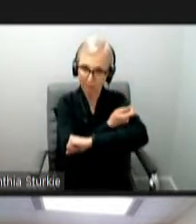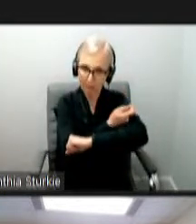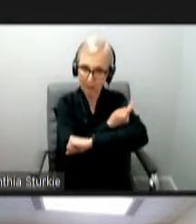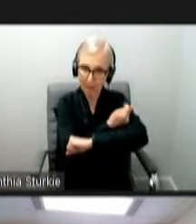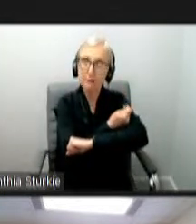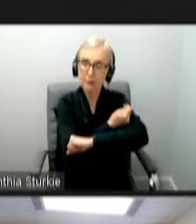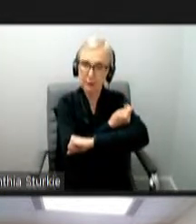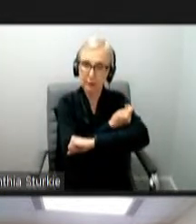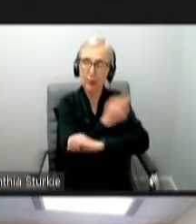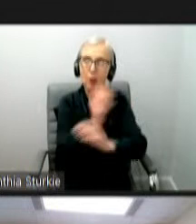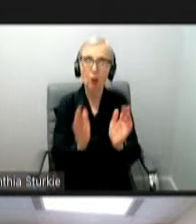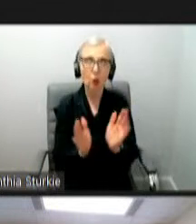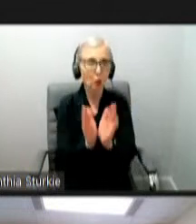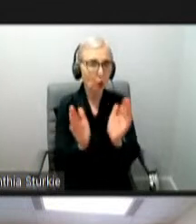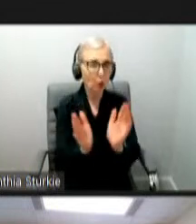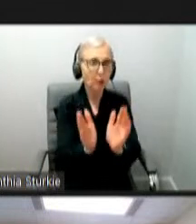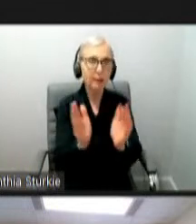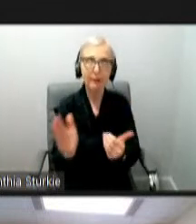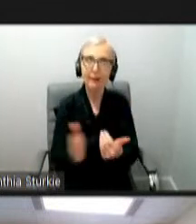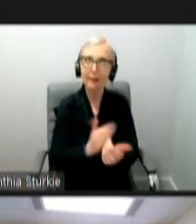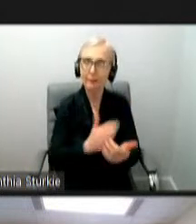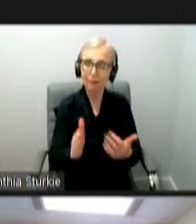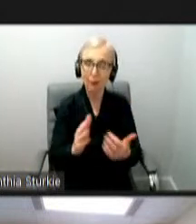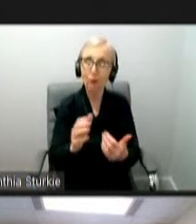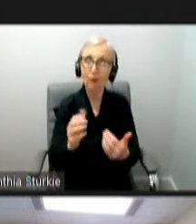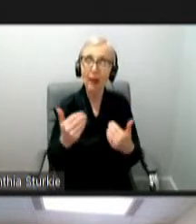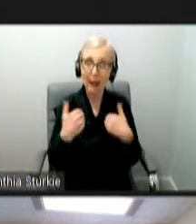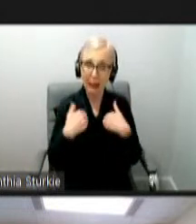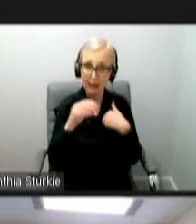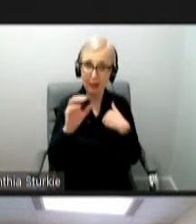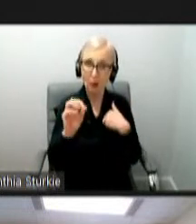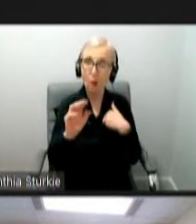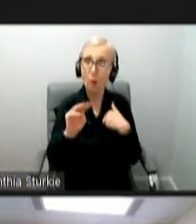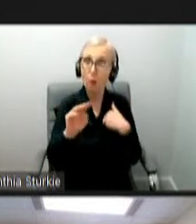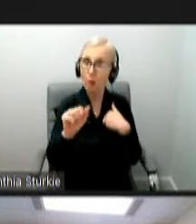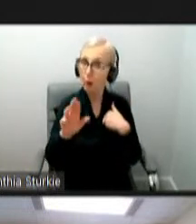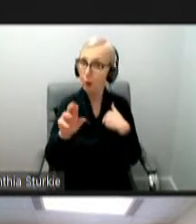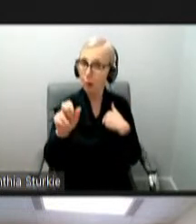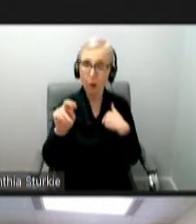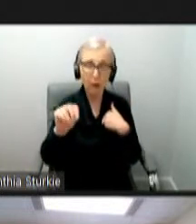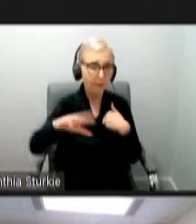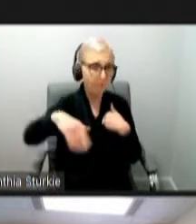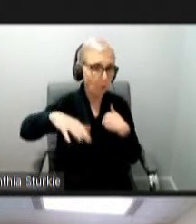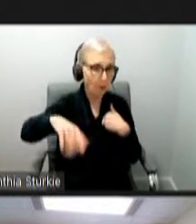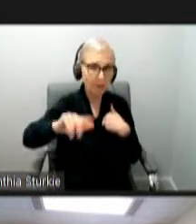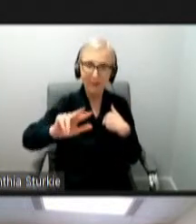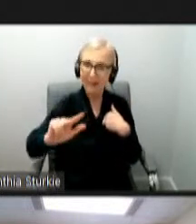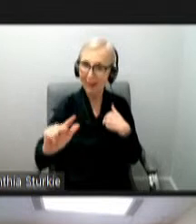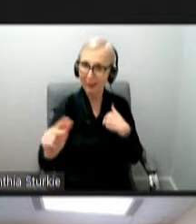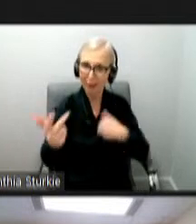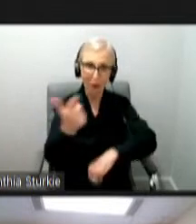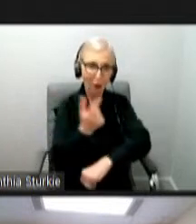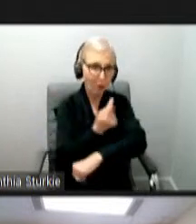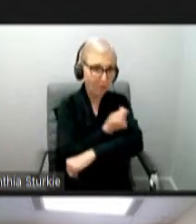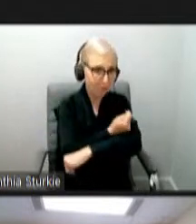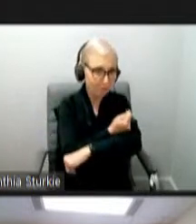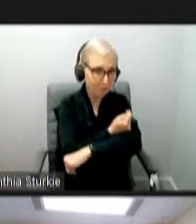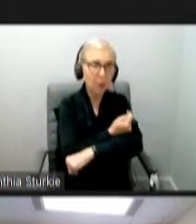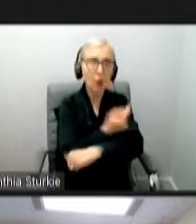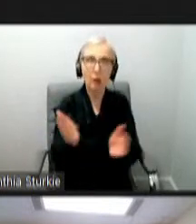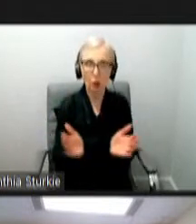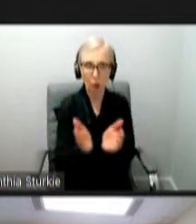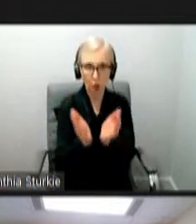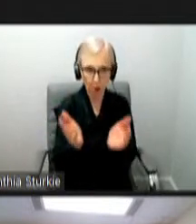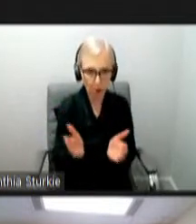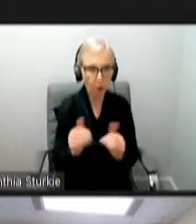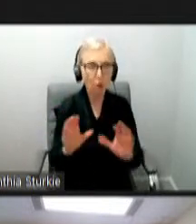certainly encourage individuals, even if you have had an Omicron infection, if you have not received your 3rd dose, certainly encourage you to do that, because